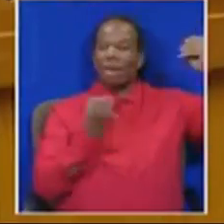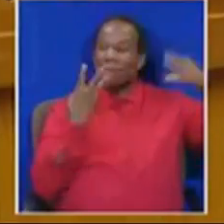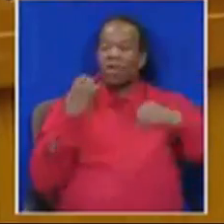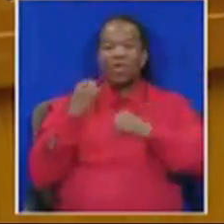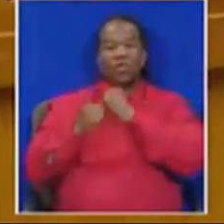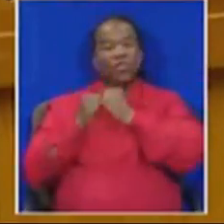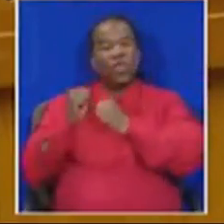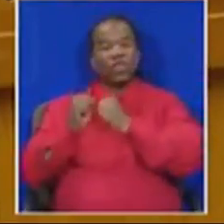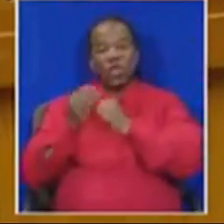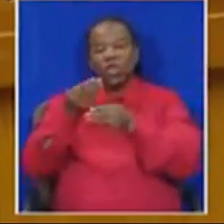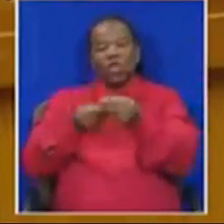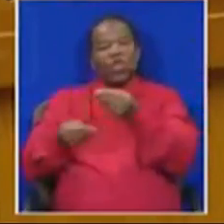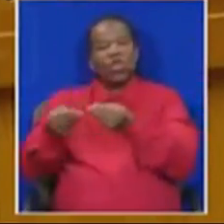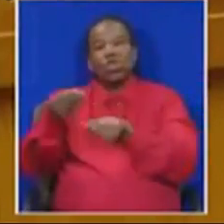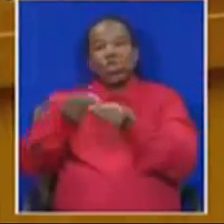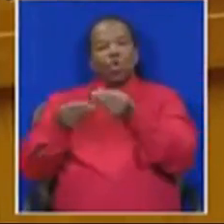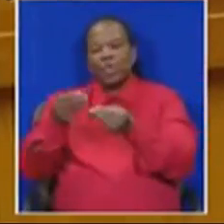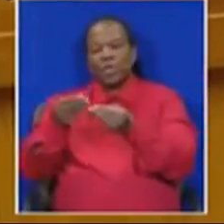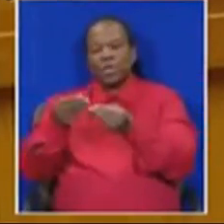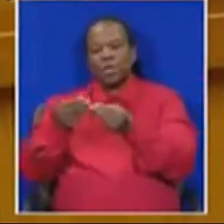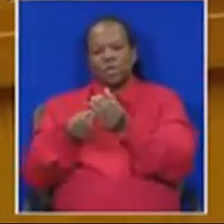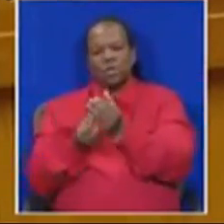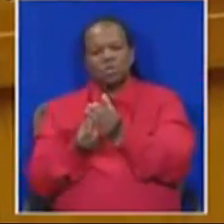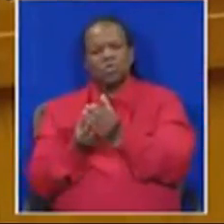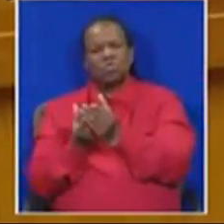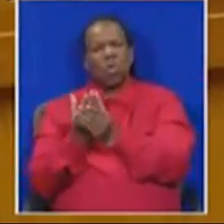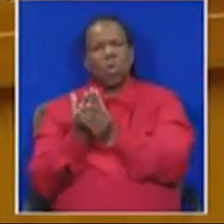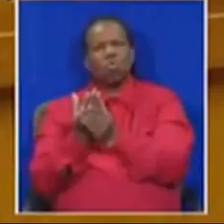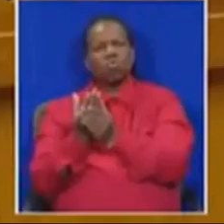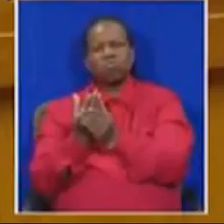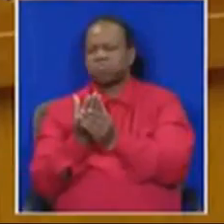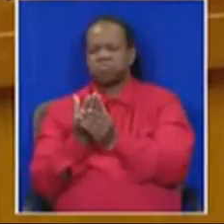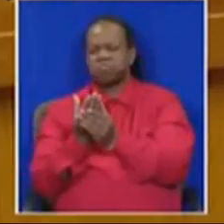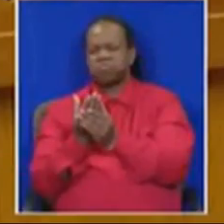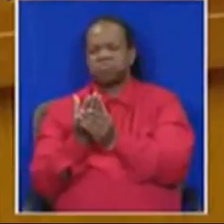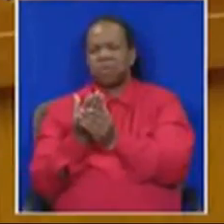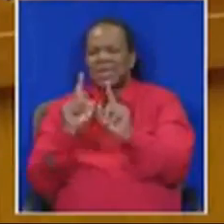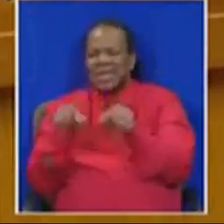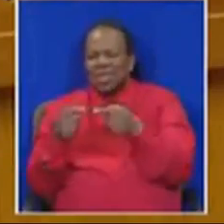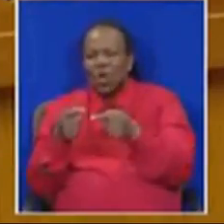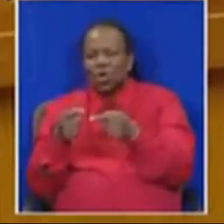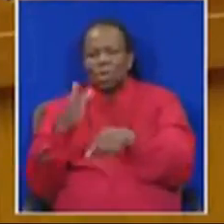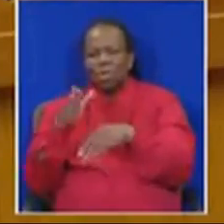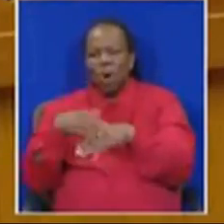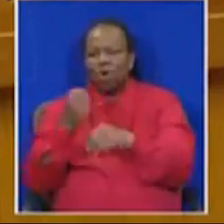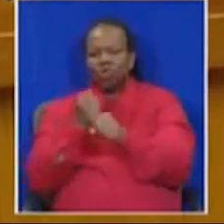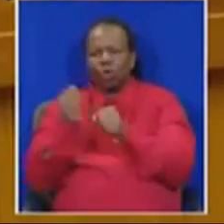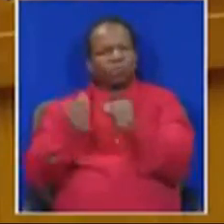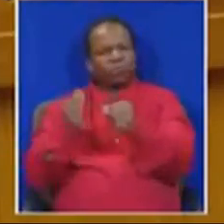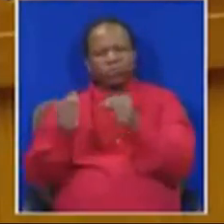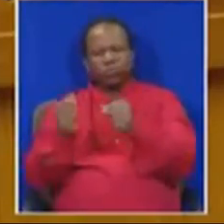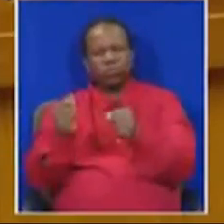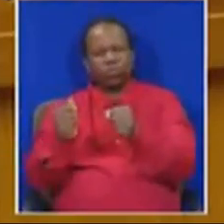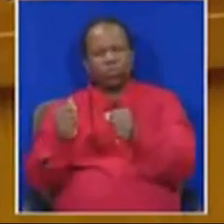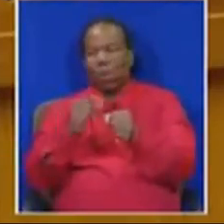not grown at the pace needed to create enough jobs so that we can lift our